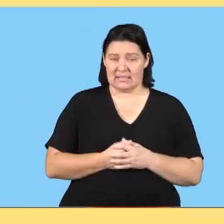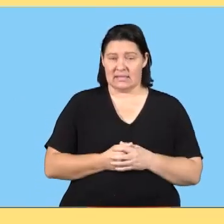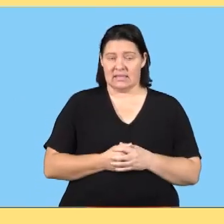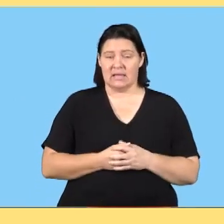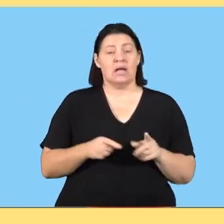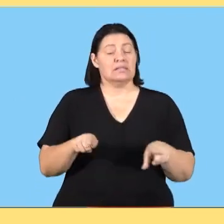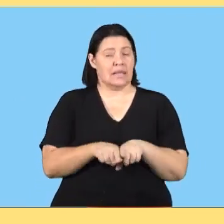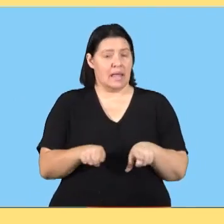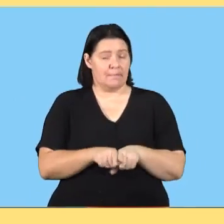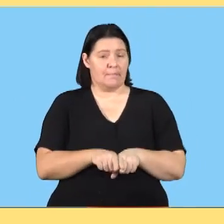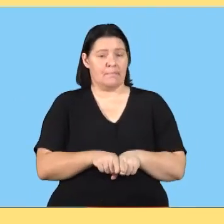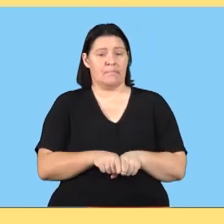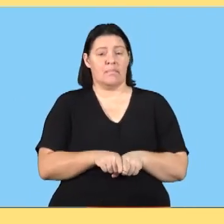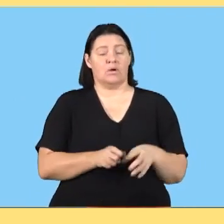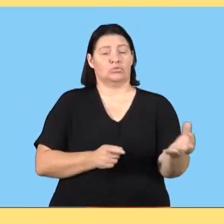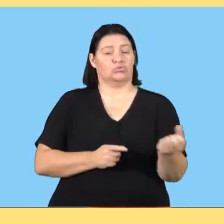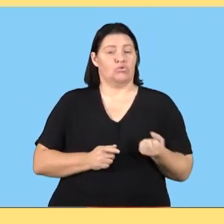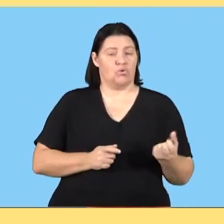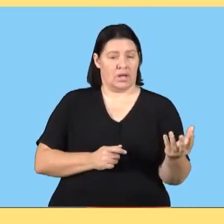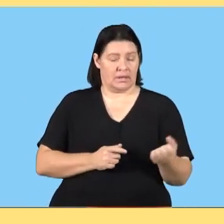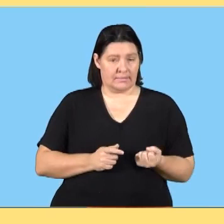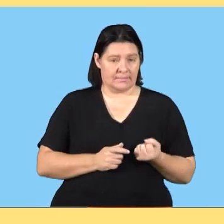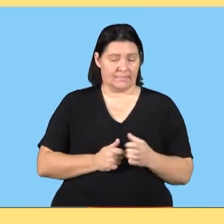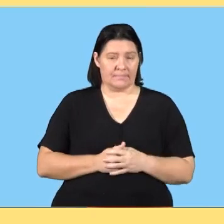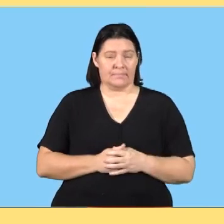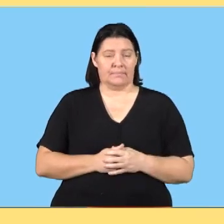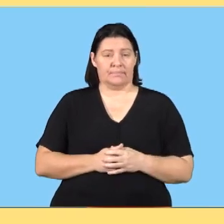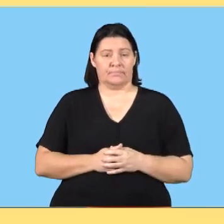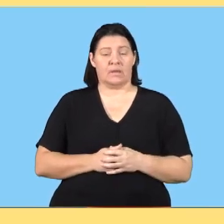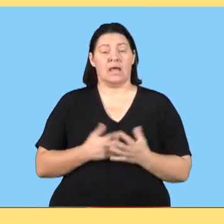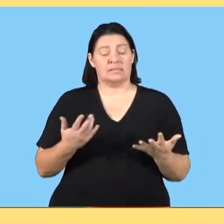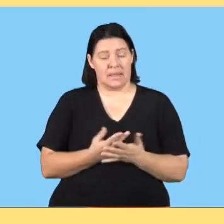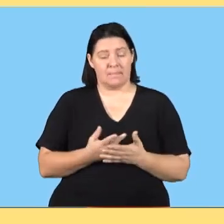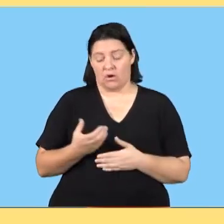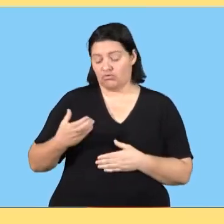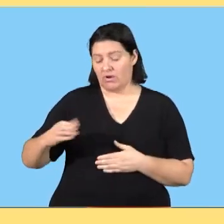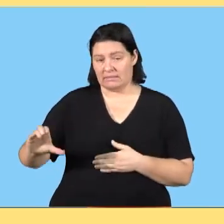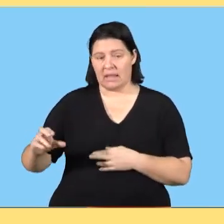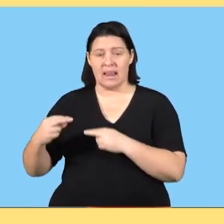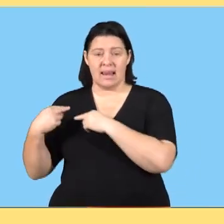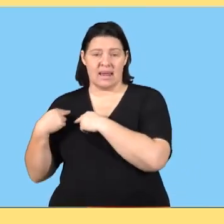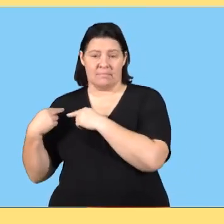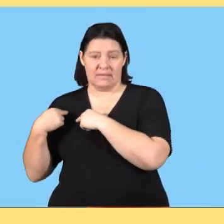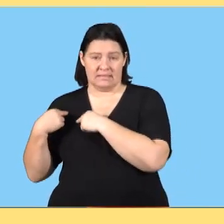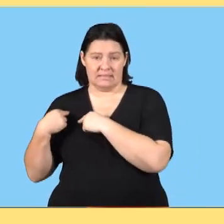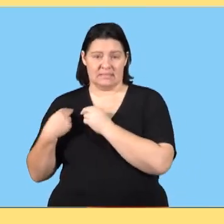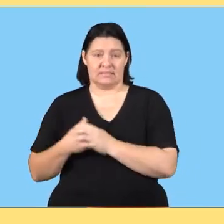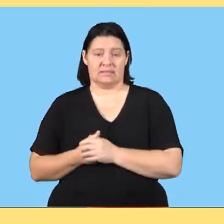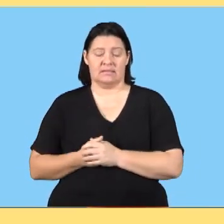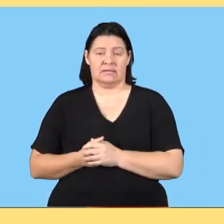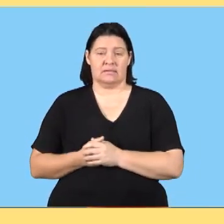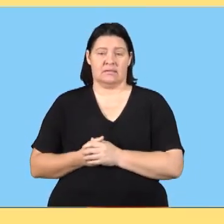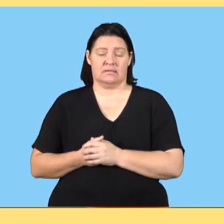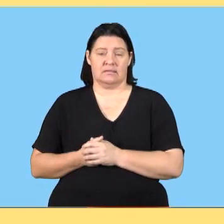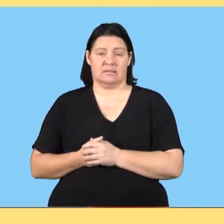assets, as well as drawings. And we'll credit our